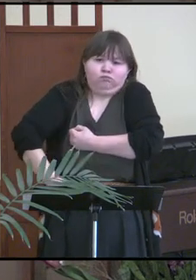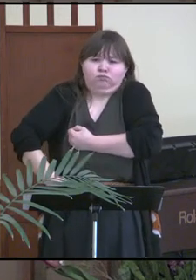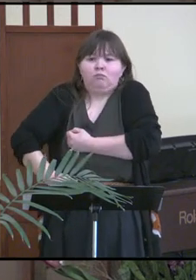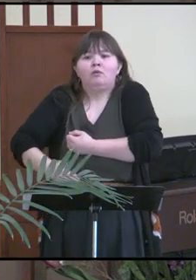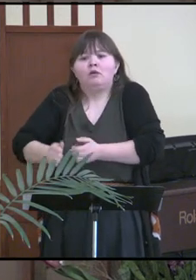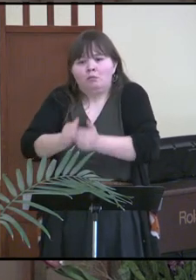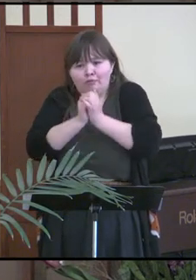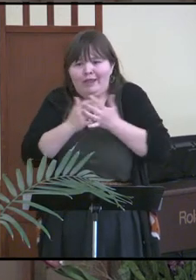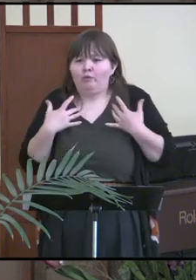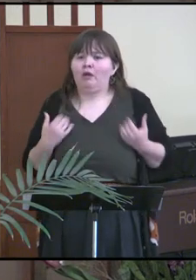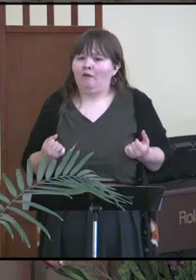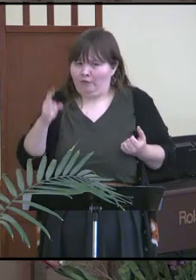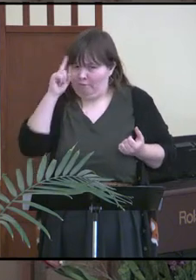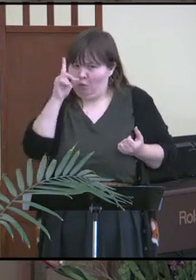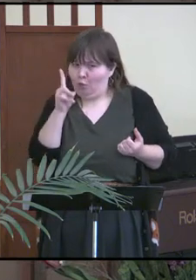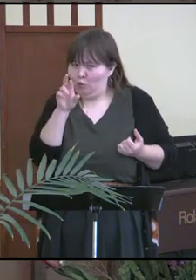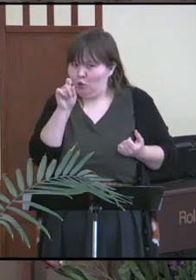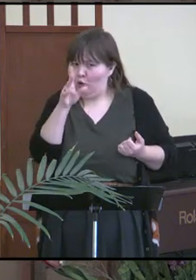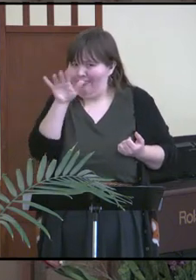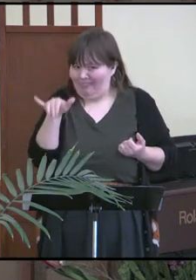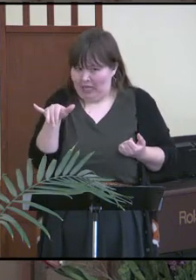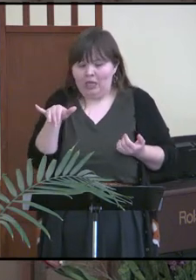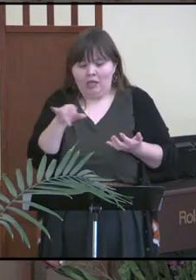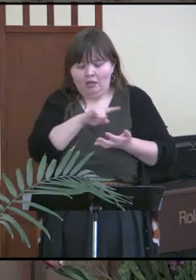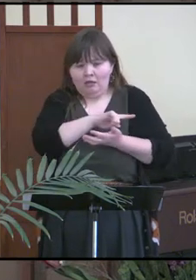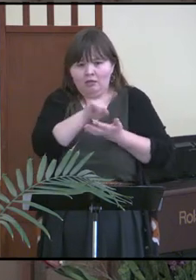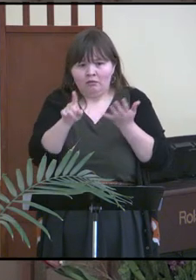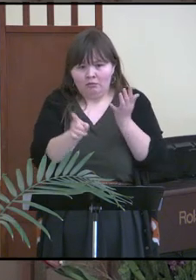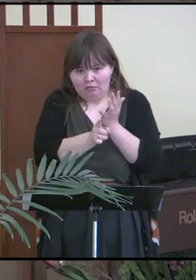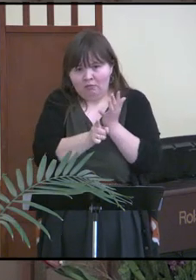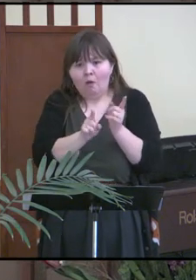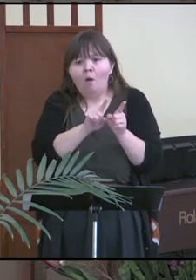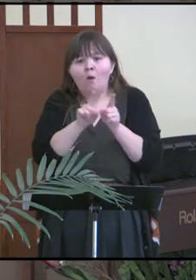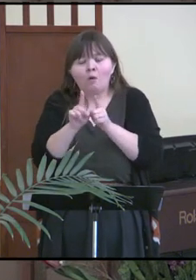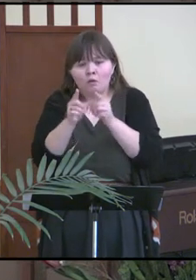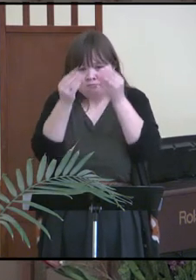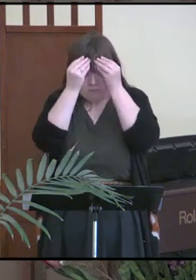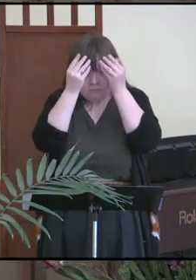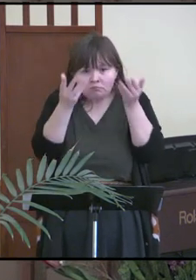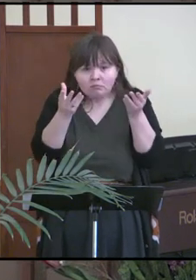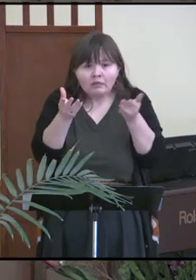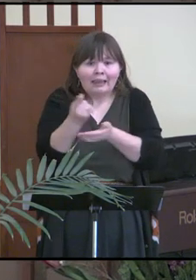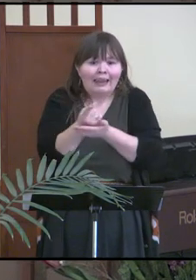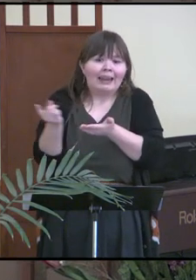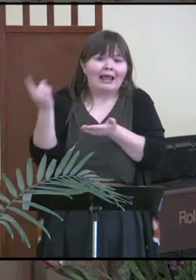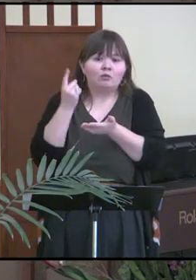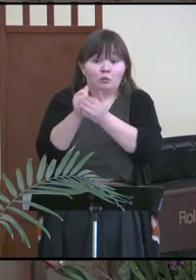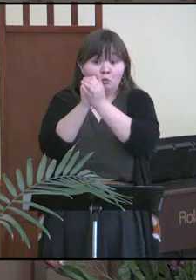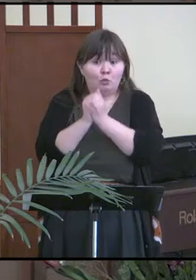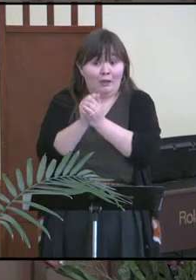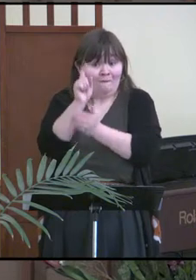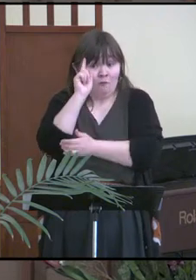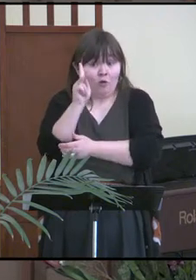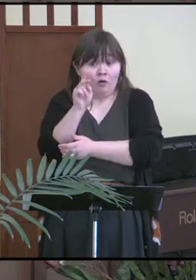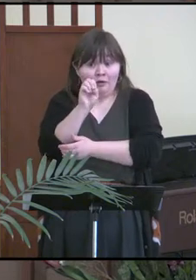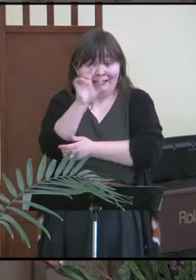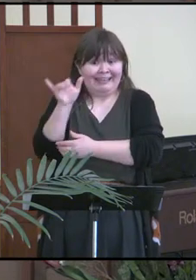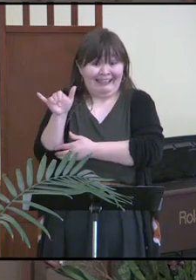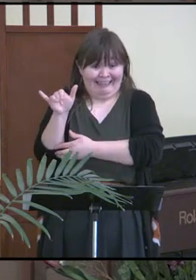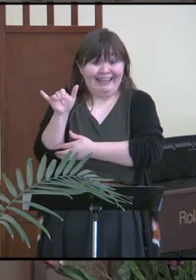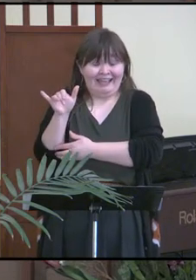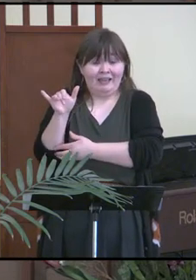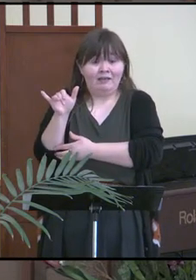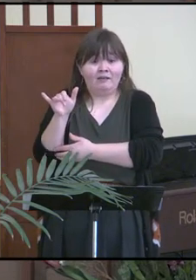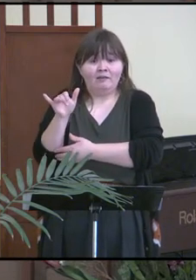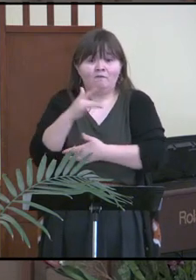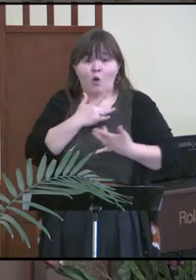good recovery for Dorothy. And also just wanted to mention that last week we prayed for Keely and her heart cath, and